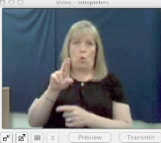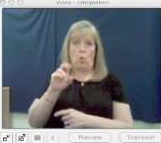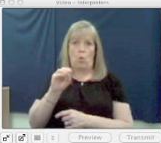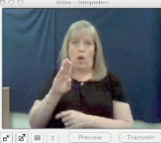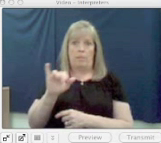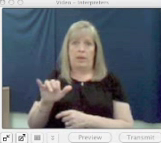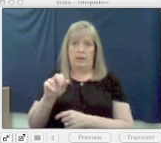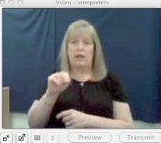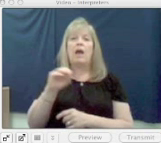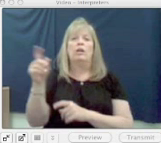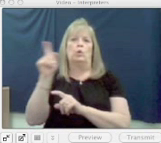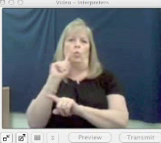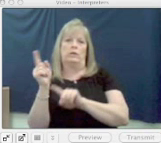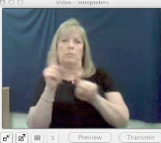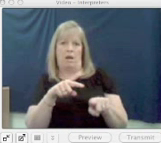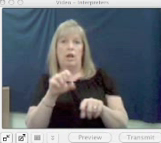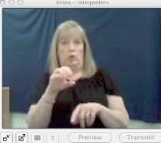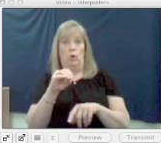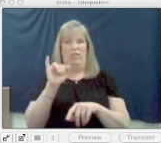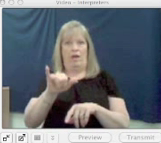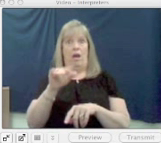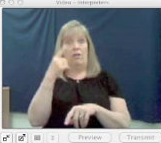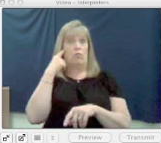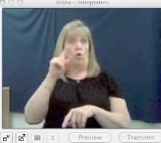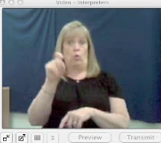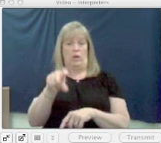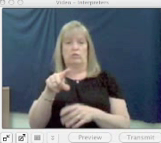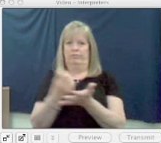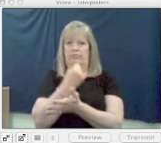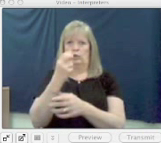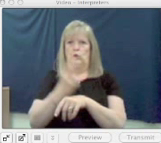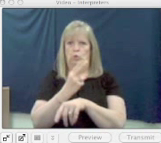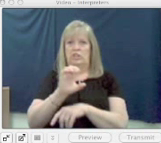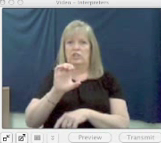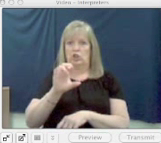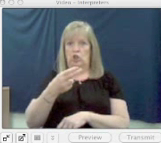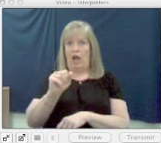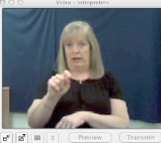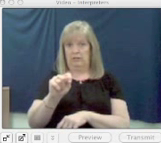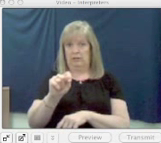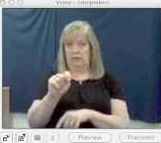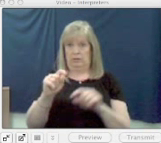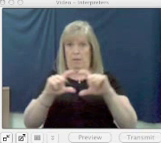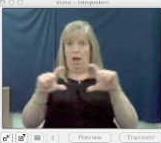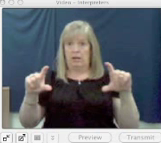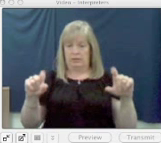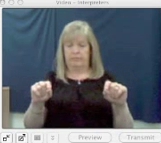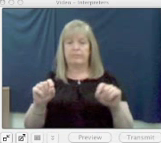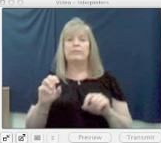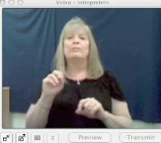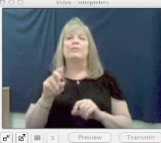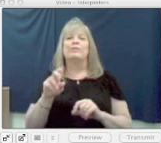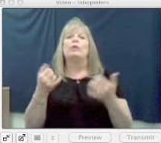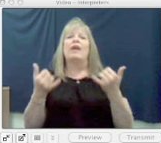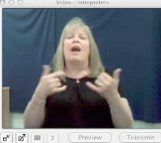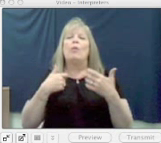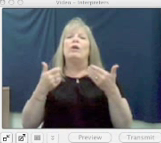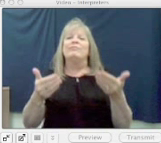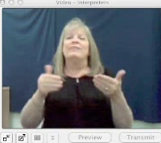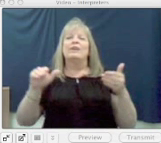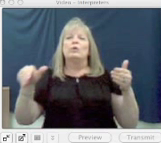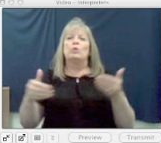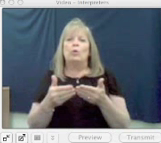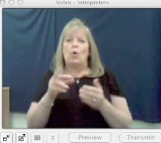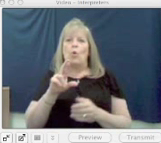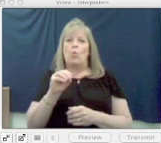respond. So go ahead and use that function to ask questions. Now, I'd like to go ahead and just introduce Robyn